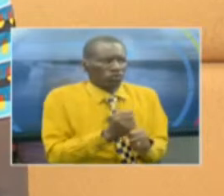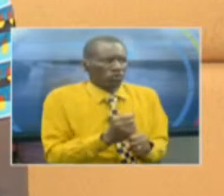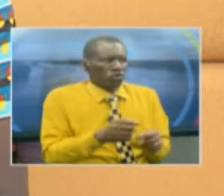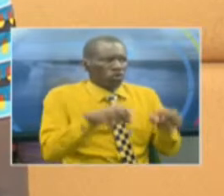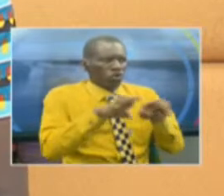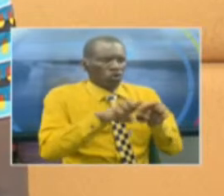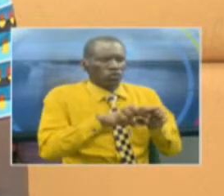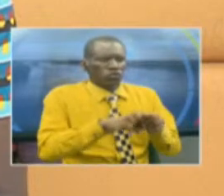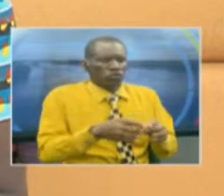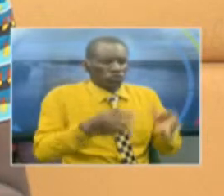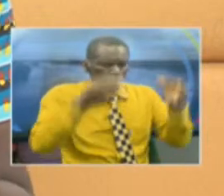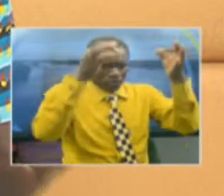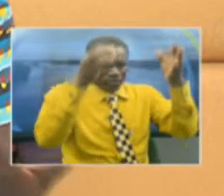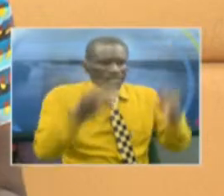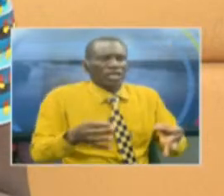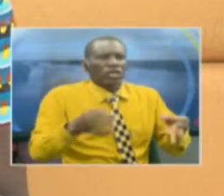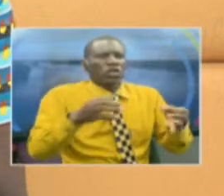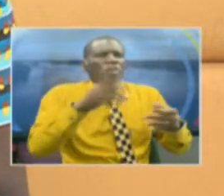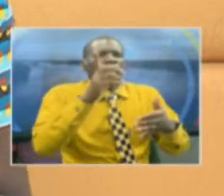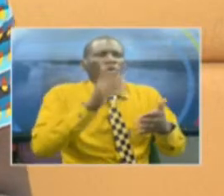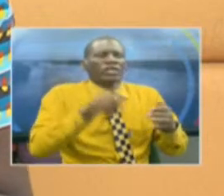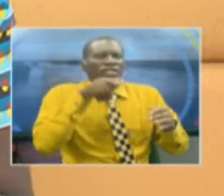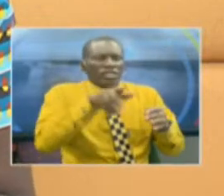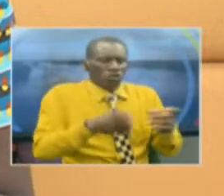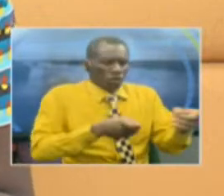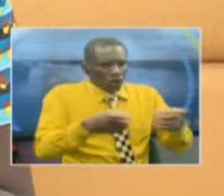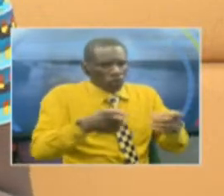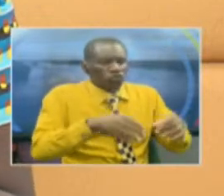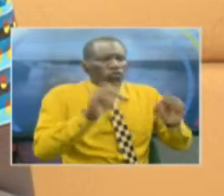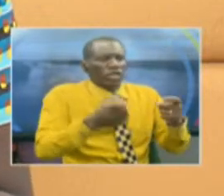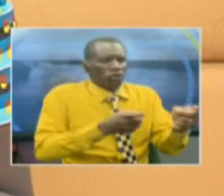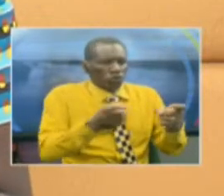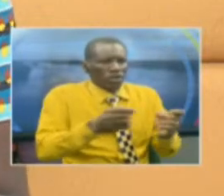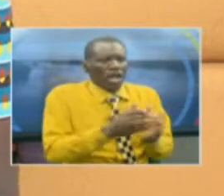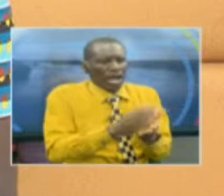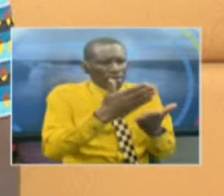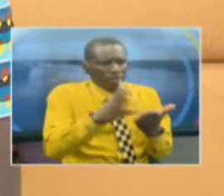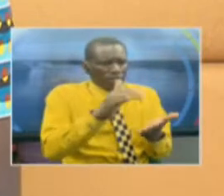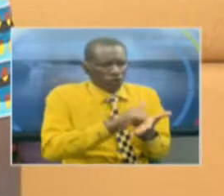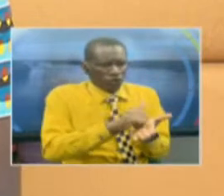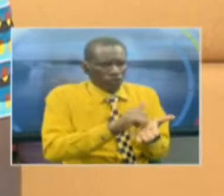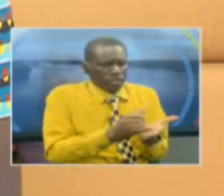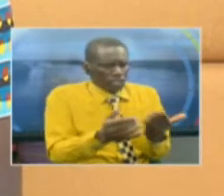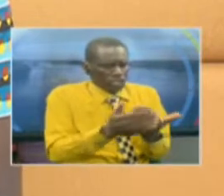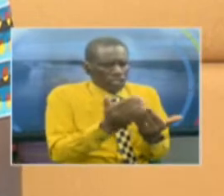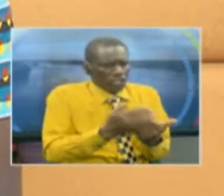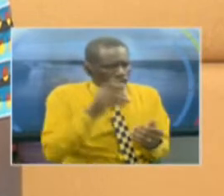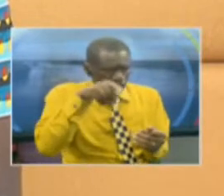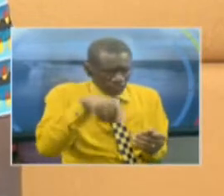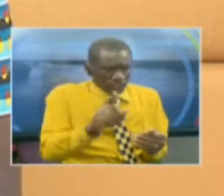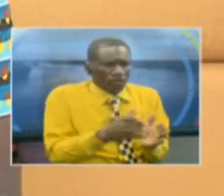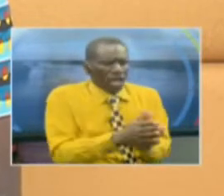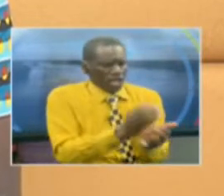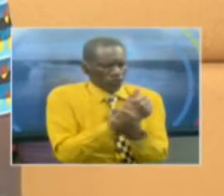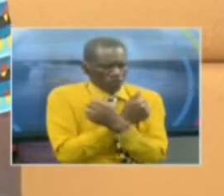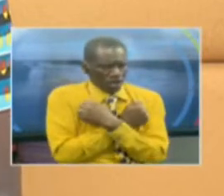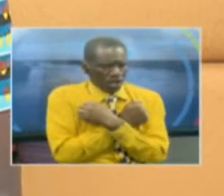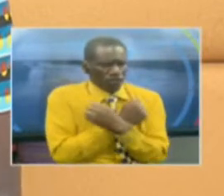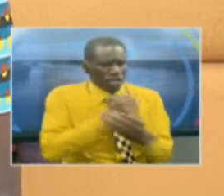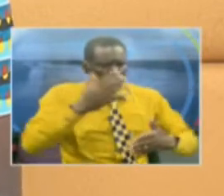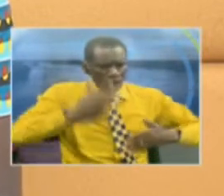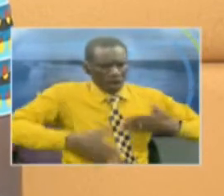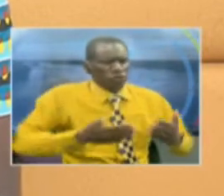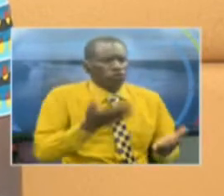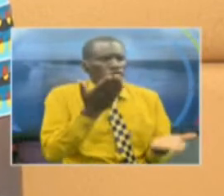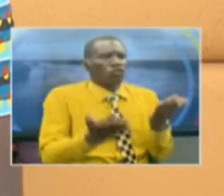also determine what is within your control you can control. And part of that is to take care of you, to love you, to appreciate you, to